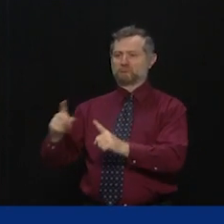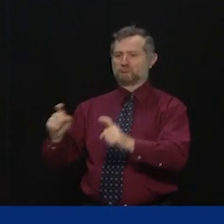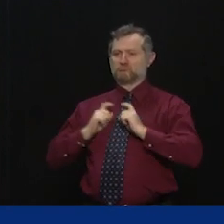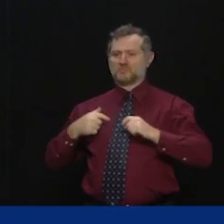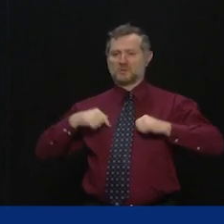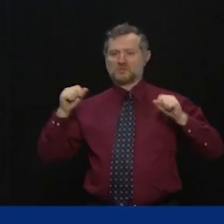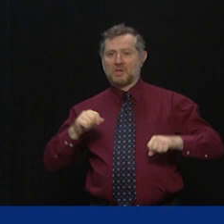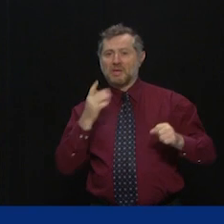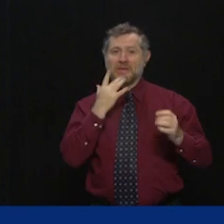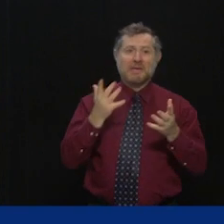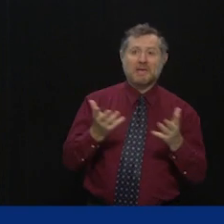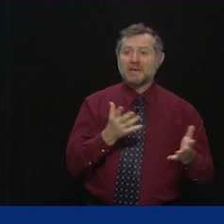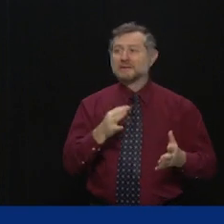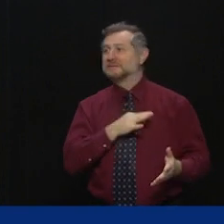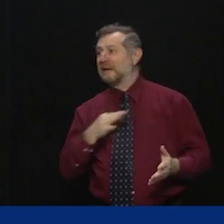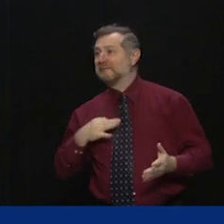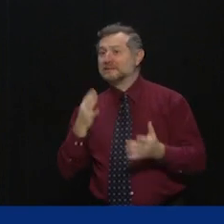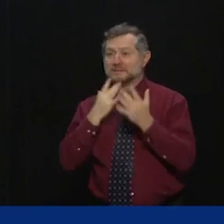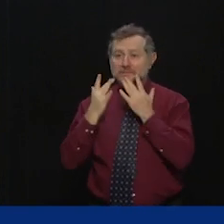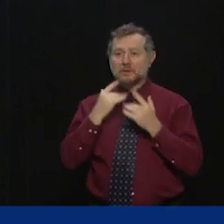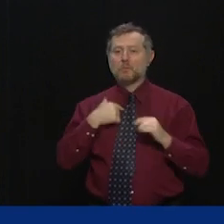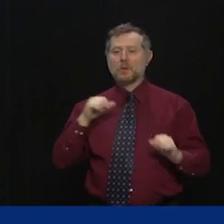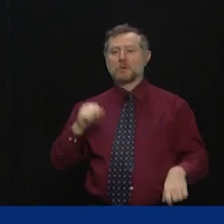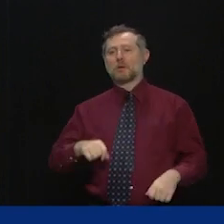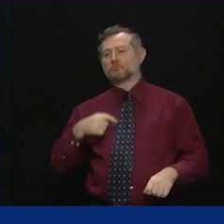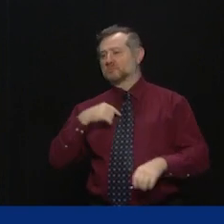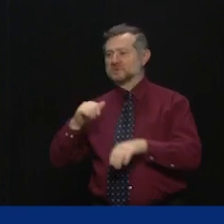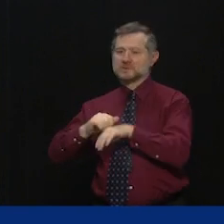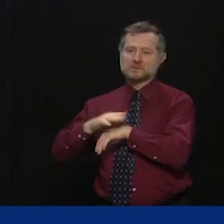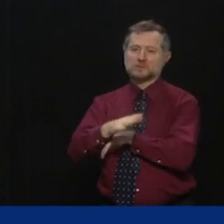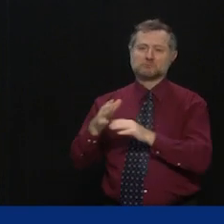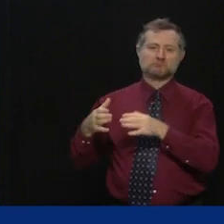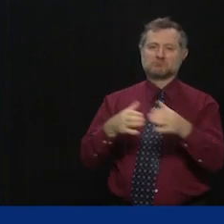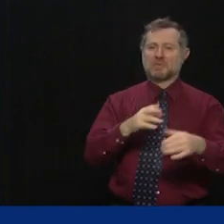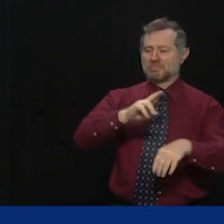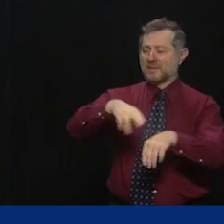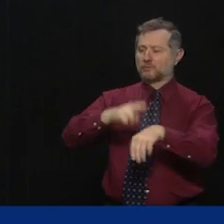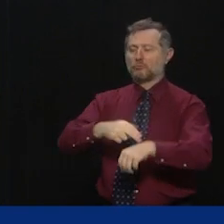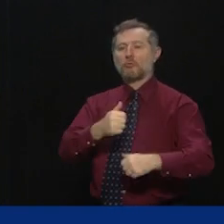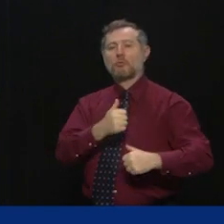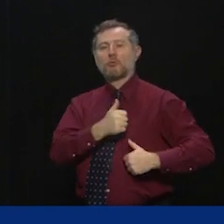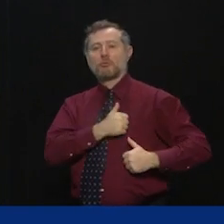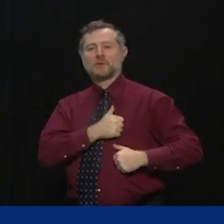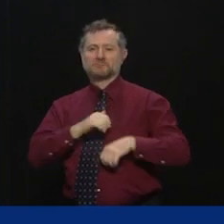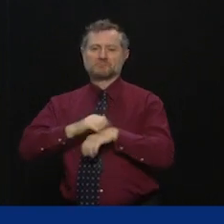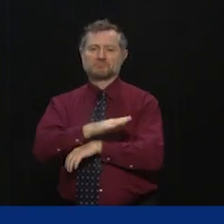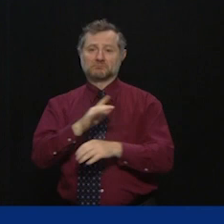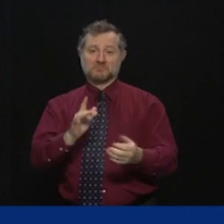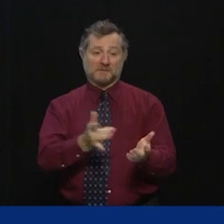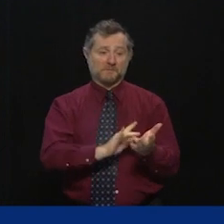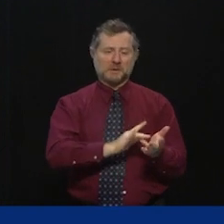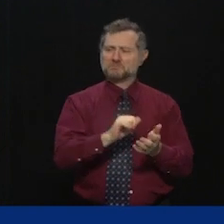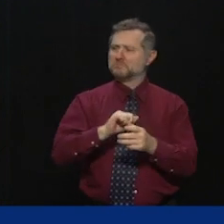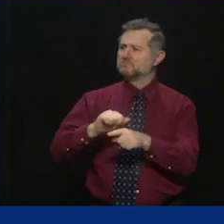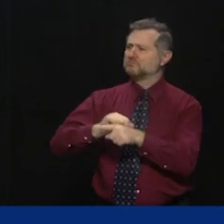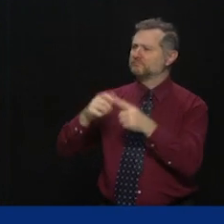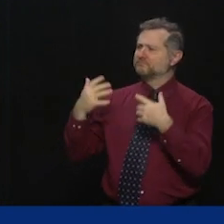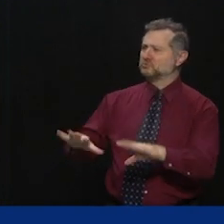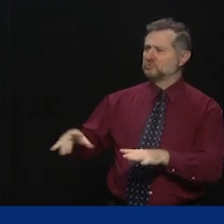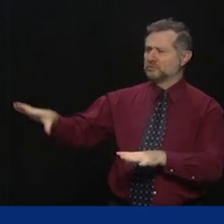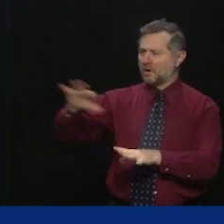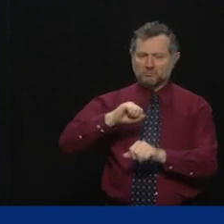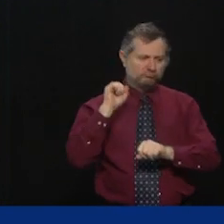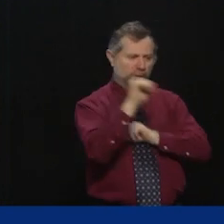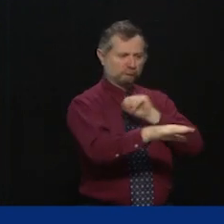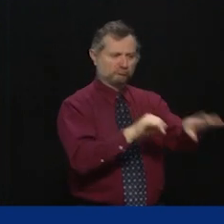they occur. That's going to allow me to deploy the National Guard who are medically trained, deploy people who've been